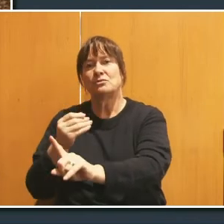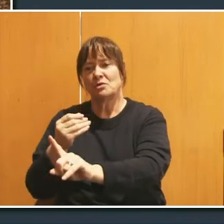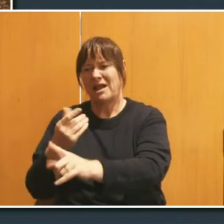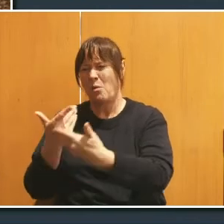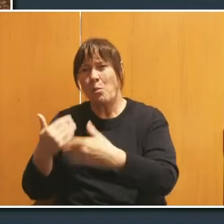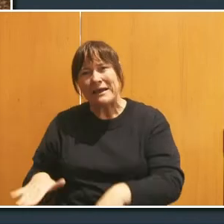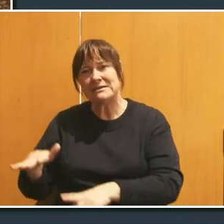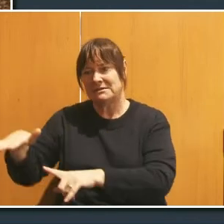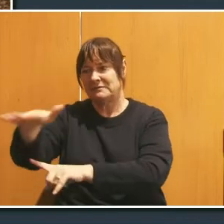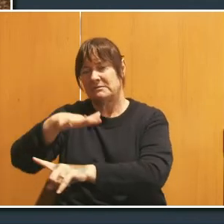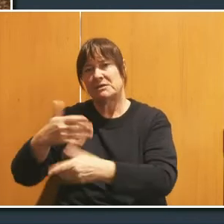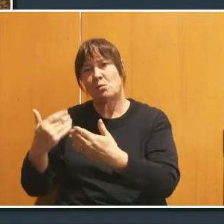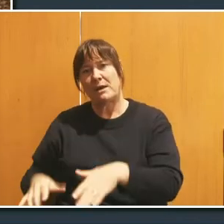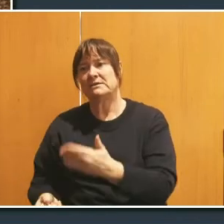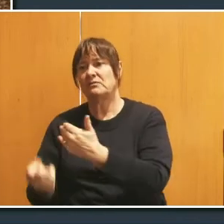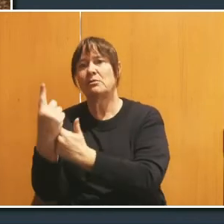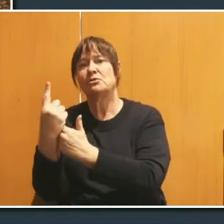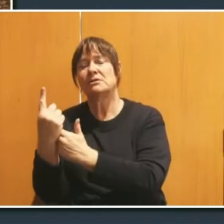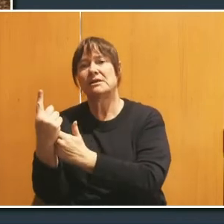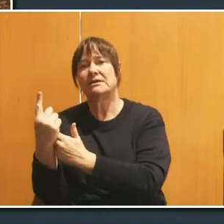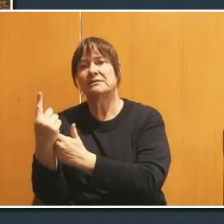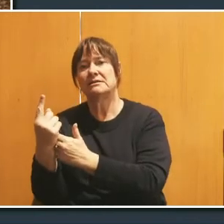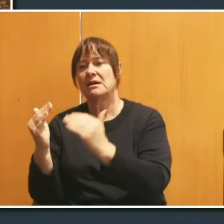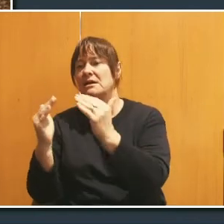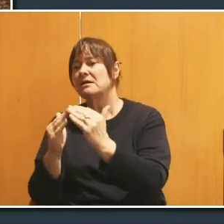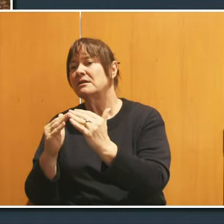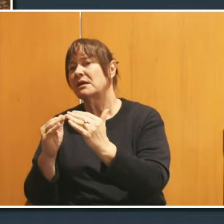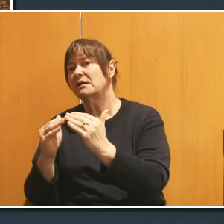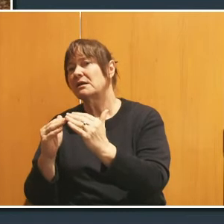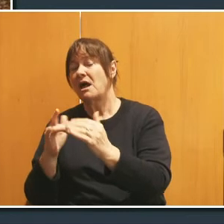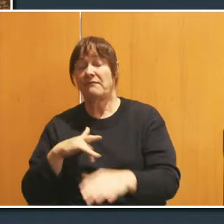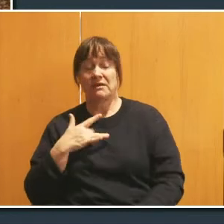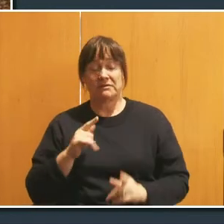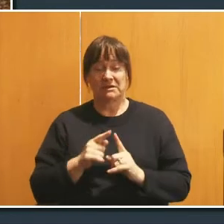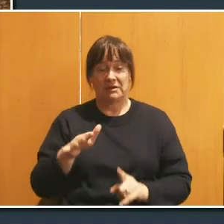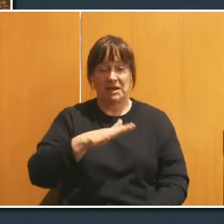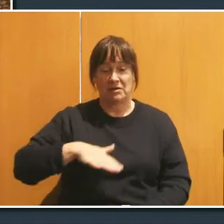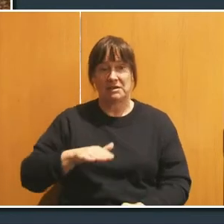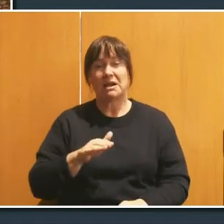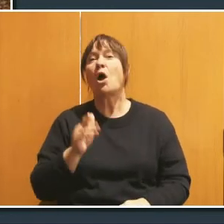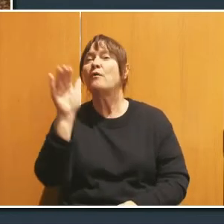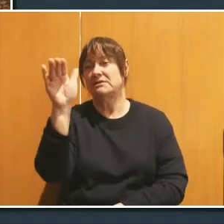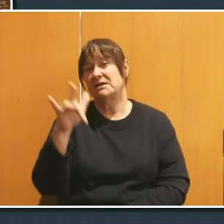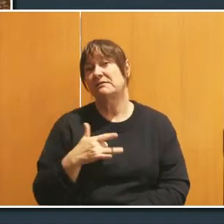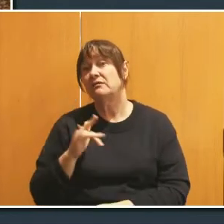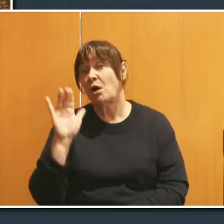waste opportunities for in this country. You know, I've lived in places abroad where we've